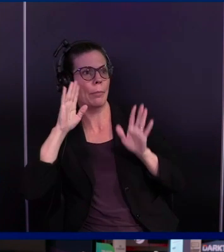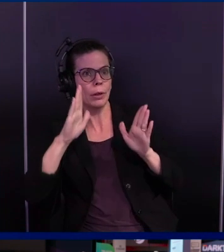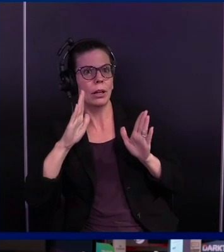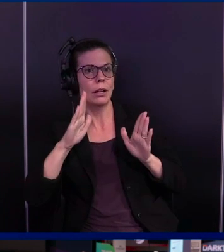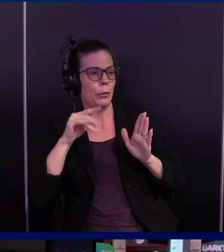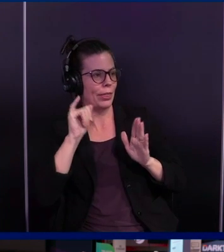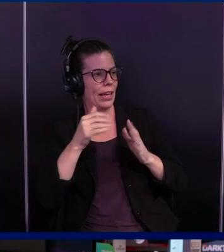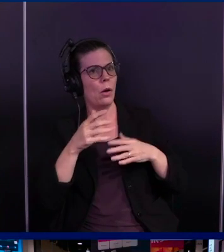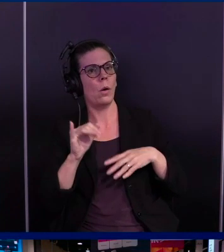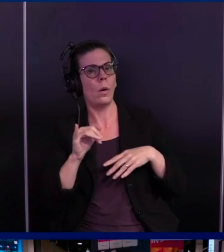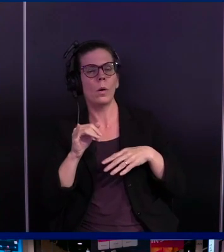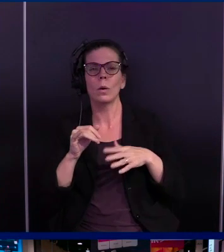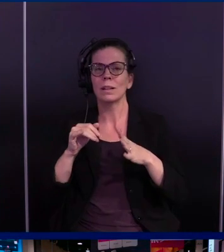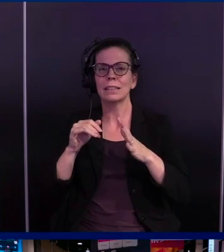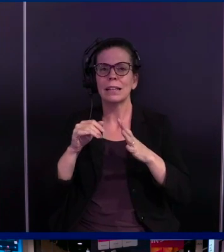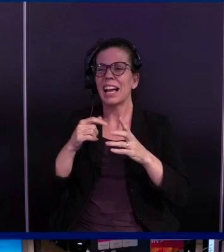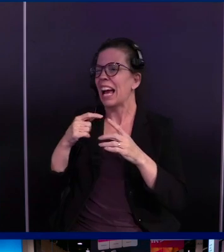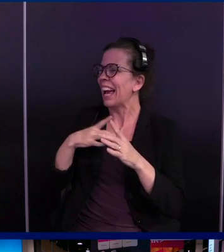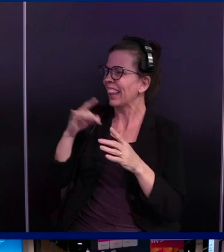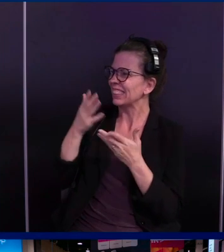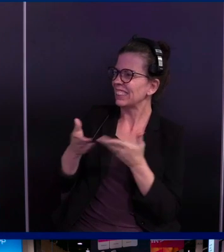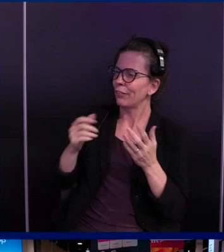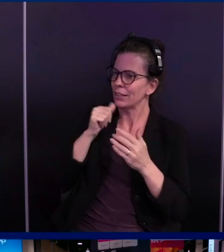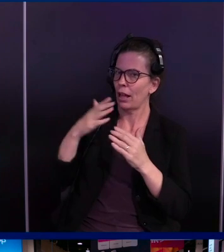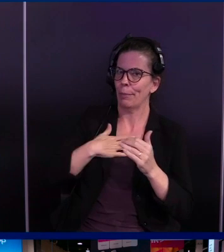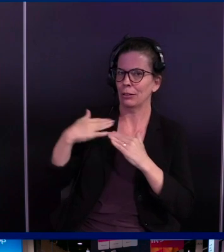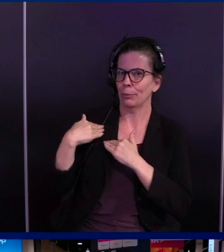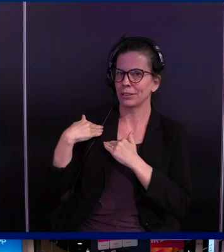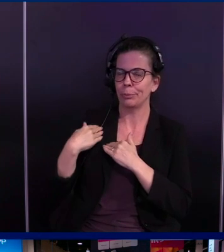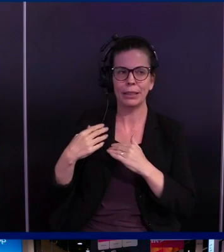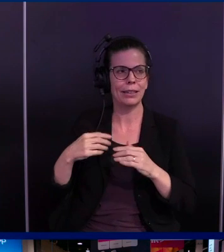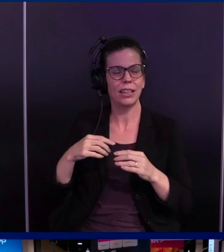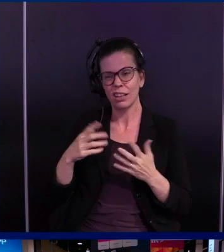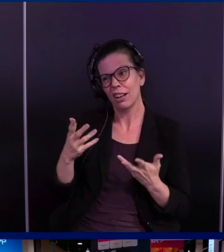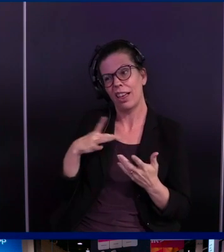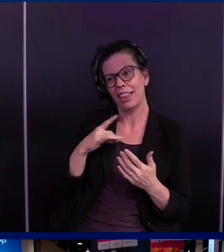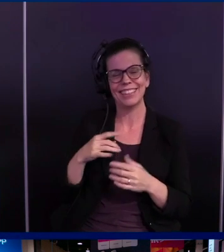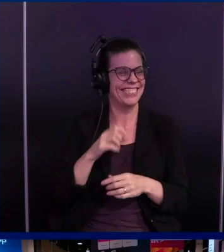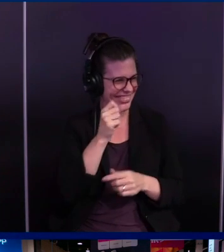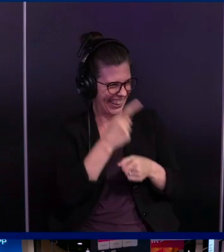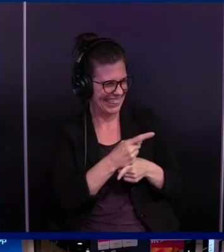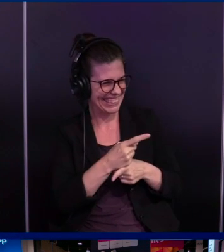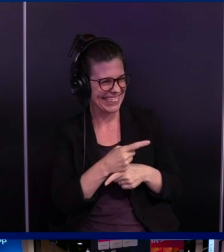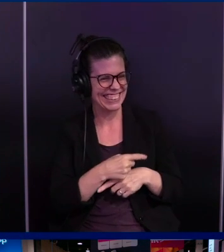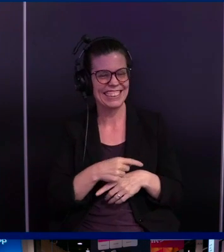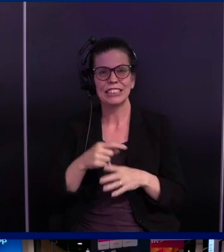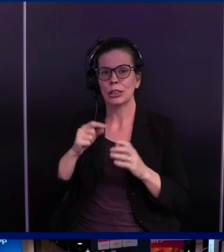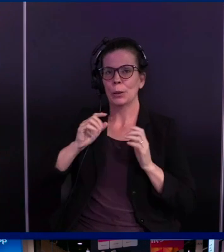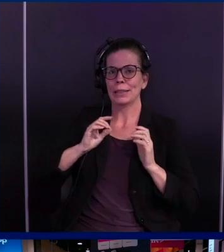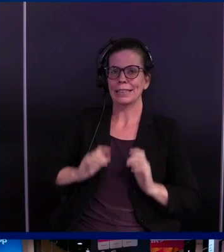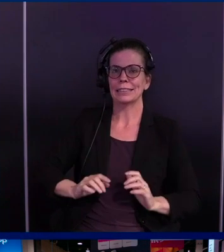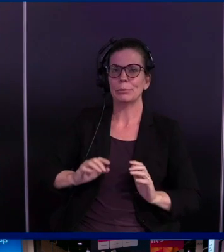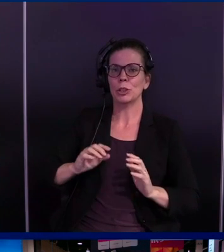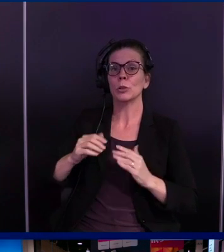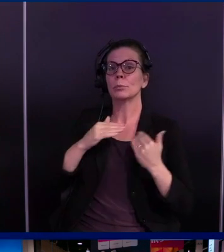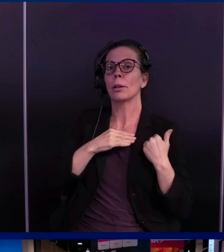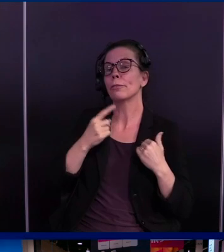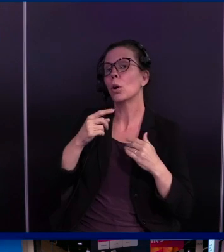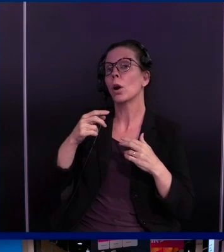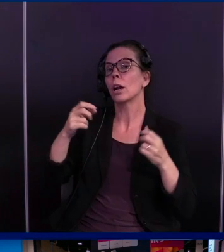it. Yeah, I like things that aren't my responsibility. right? Yeah. So the customer is responsible for the